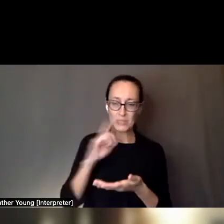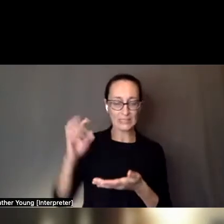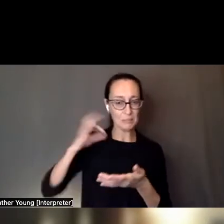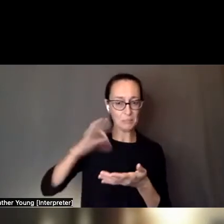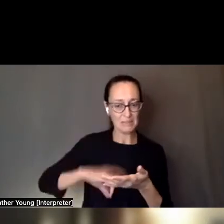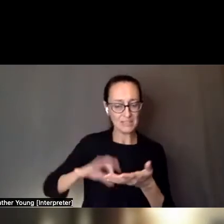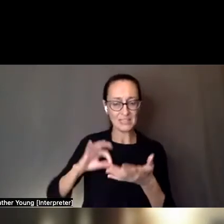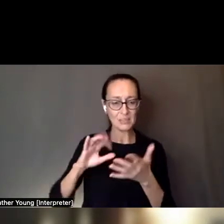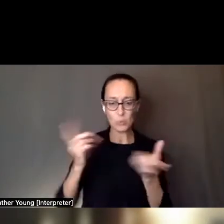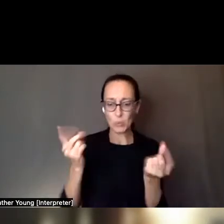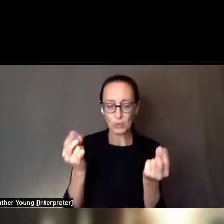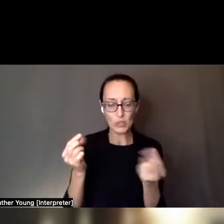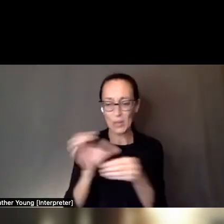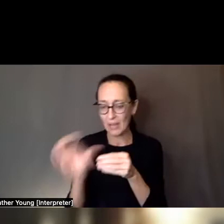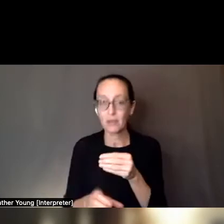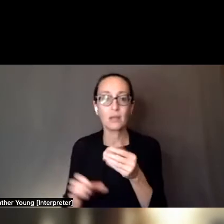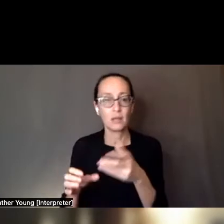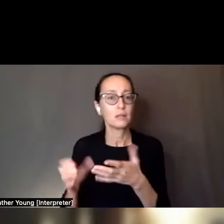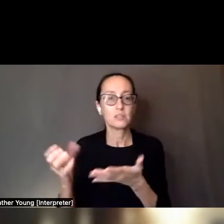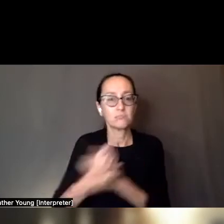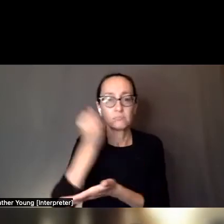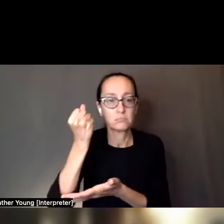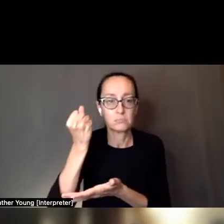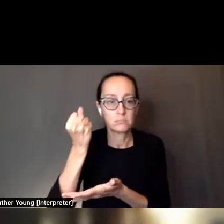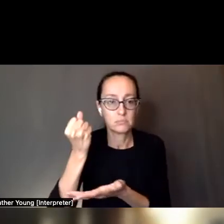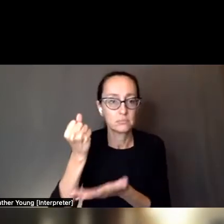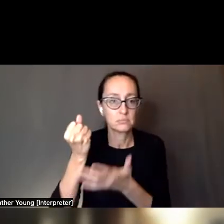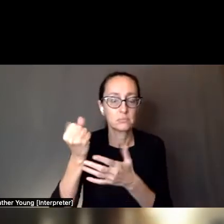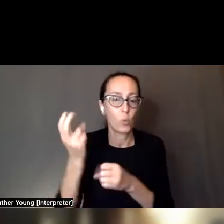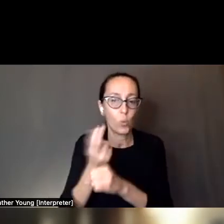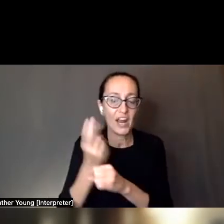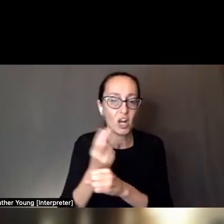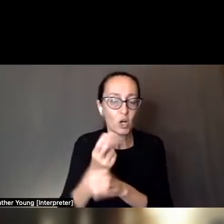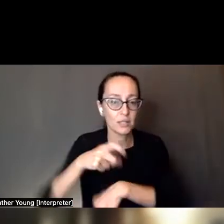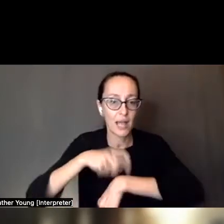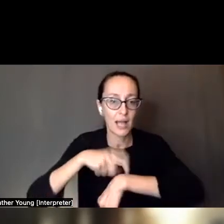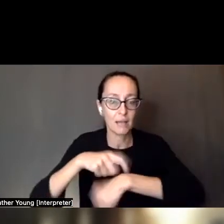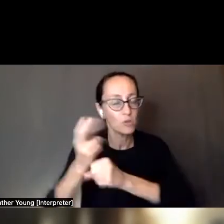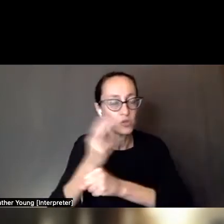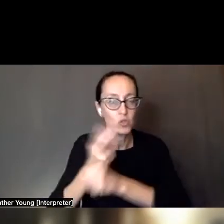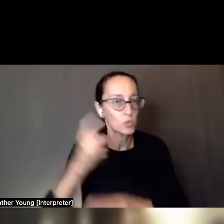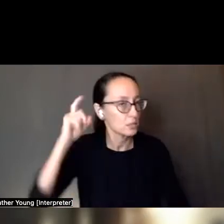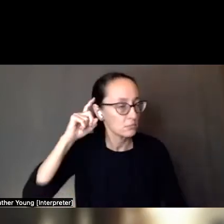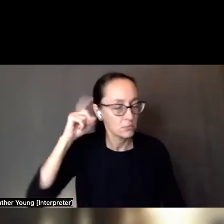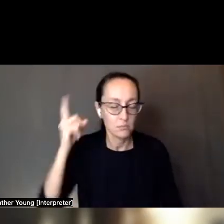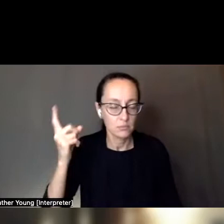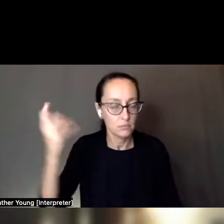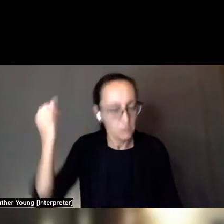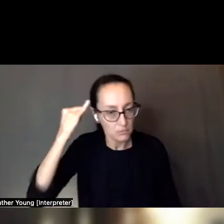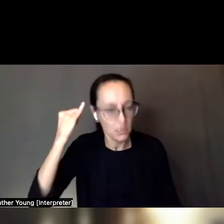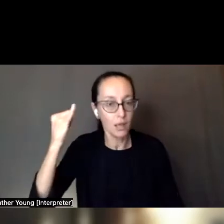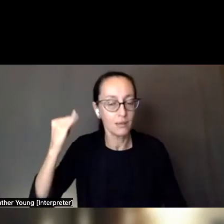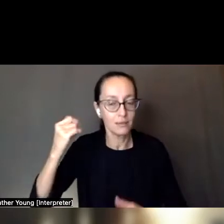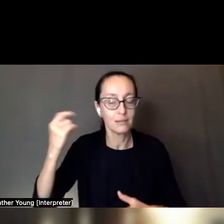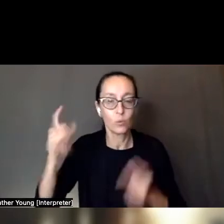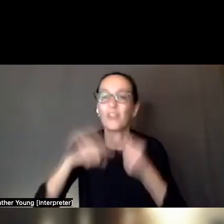do is to maximize wear time. To have that device on their child every waking day. And one